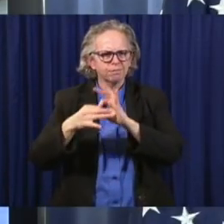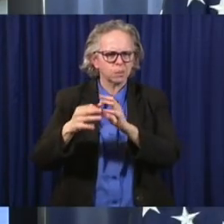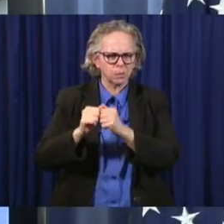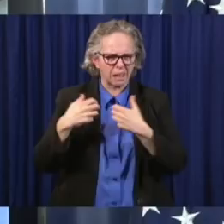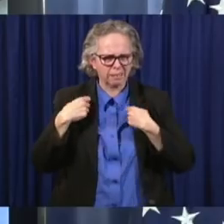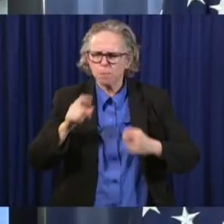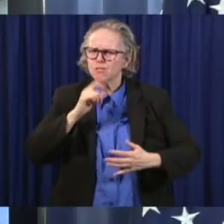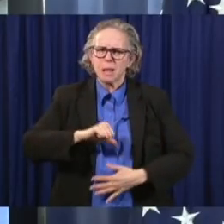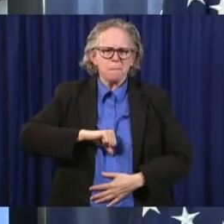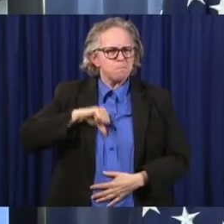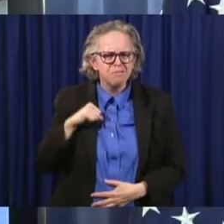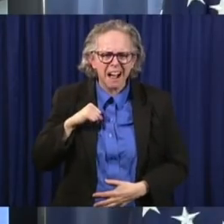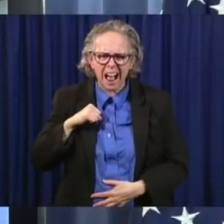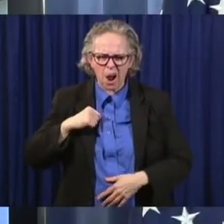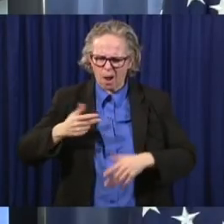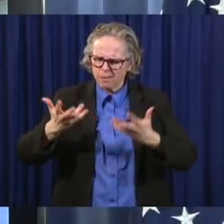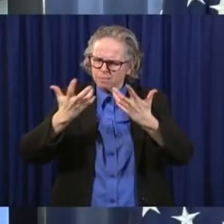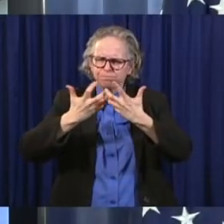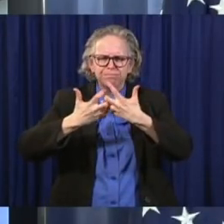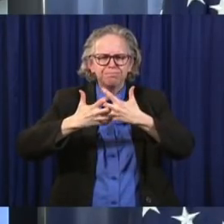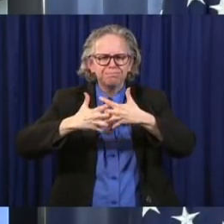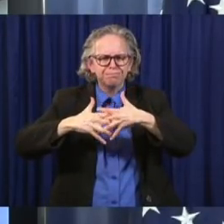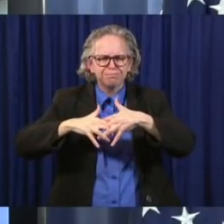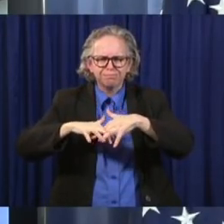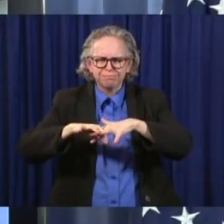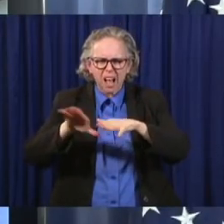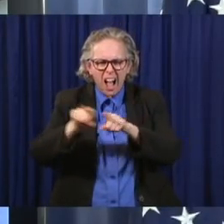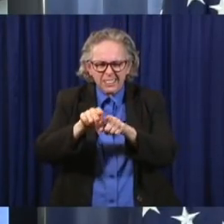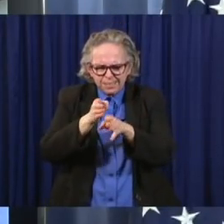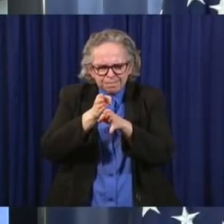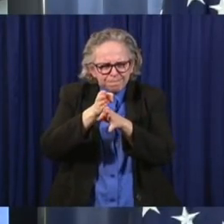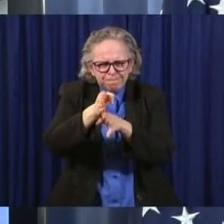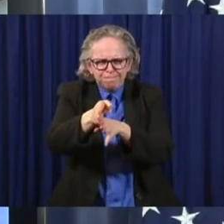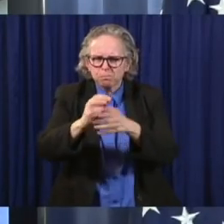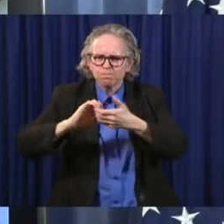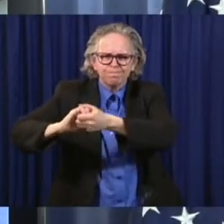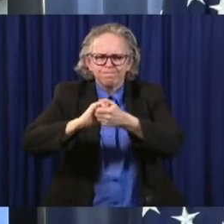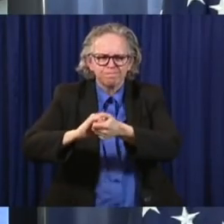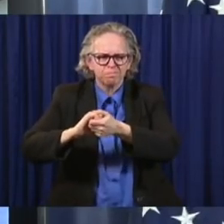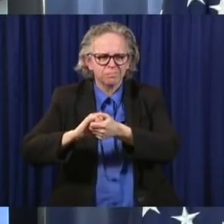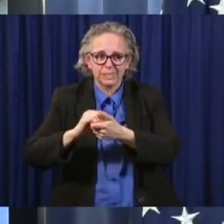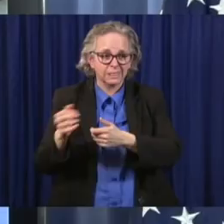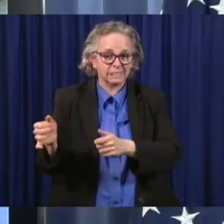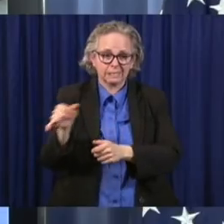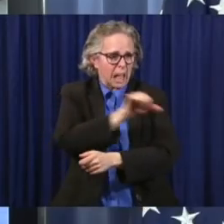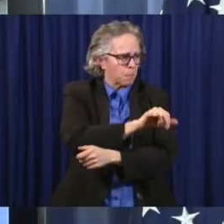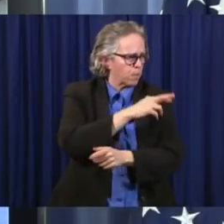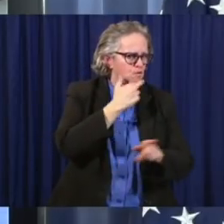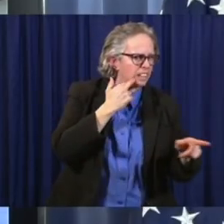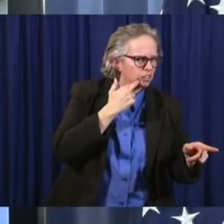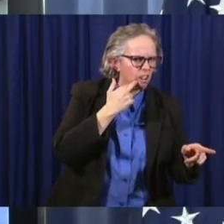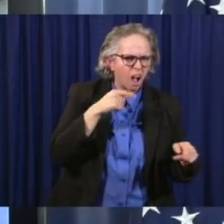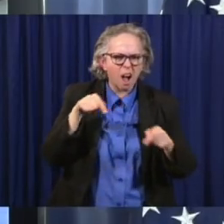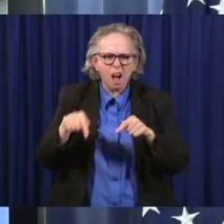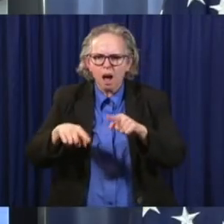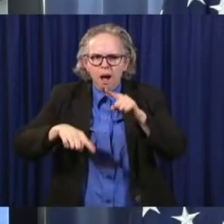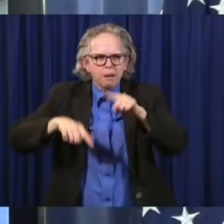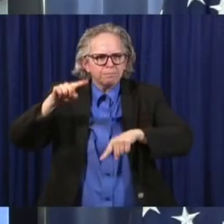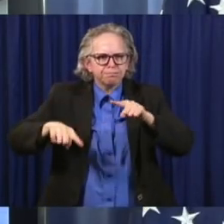coming together as an industry and uniting because, just like the restaurants, there's so many different mom and pop shops